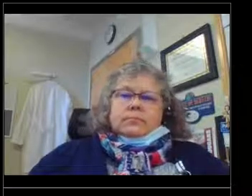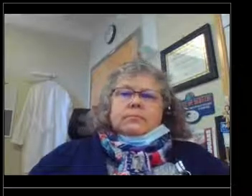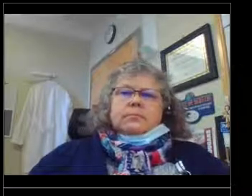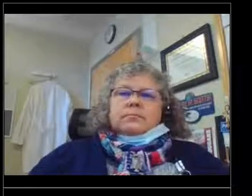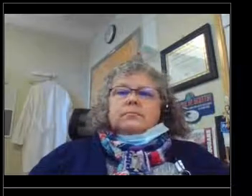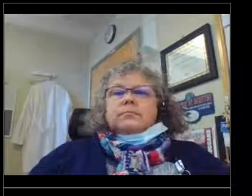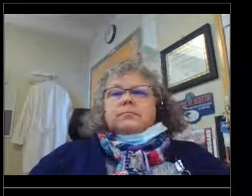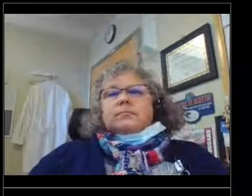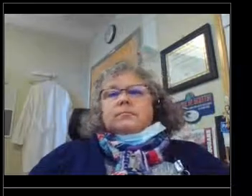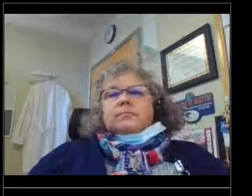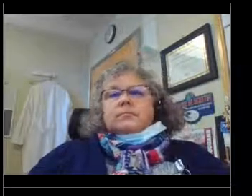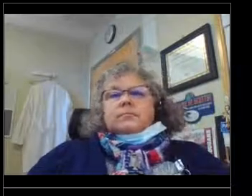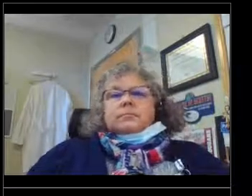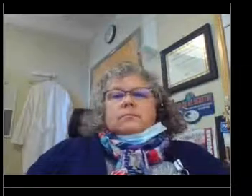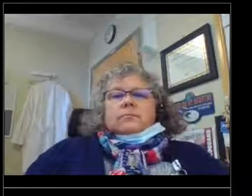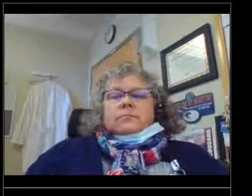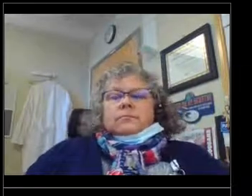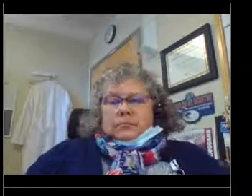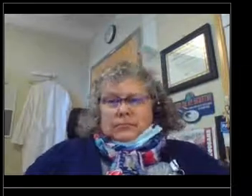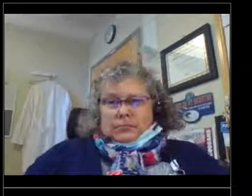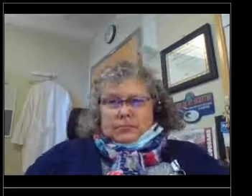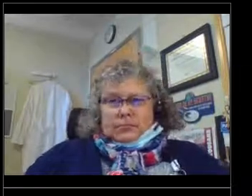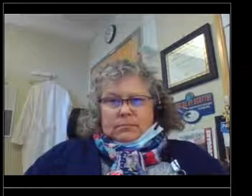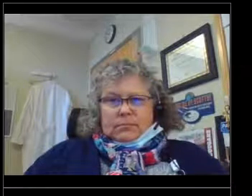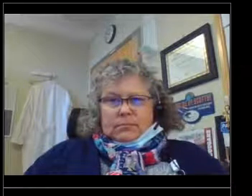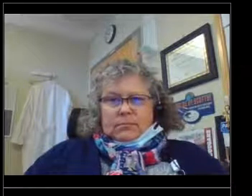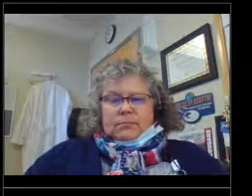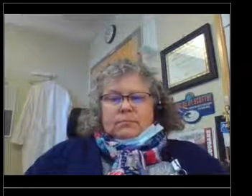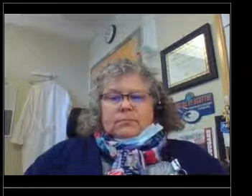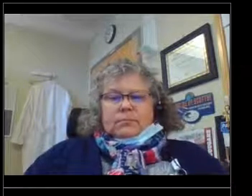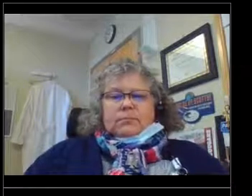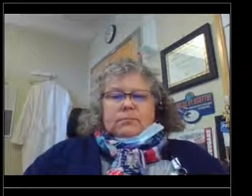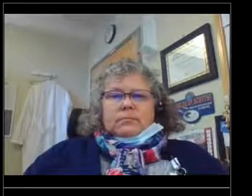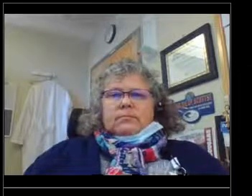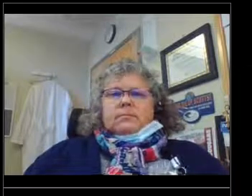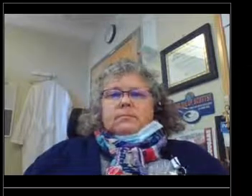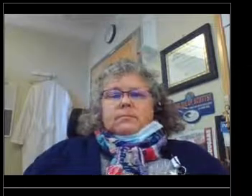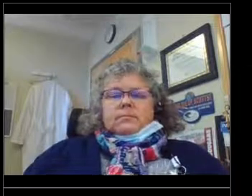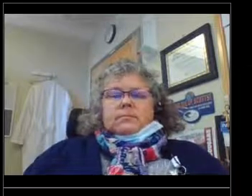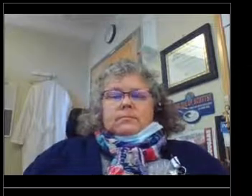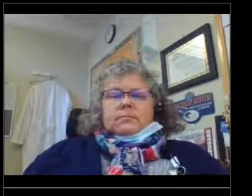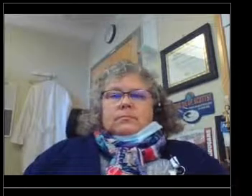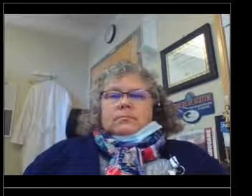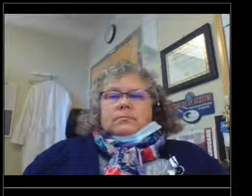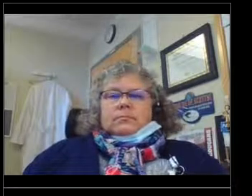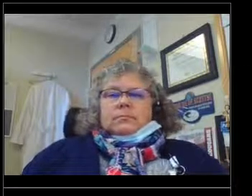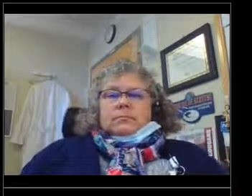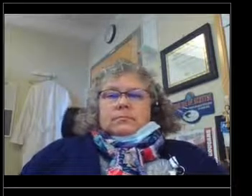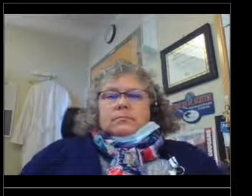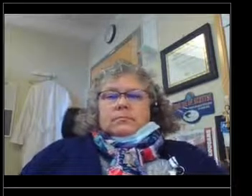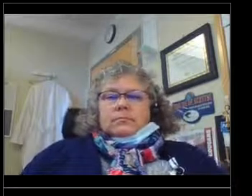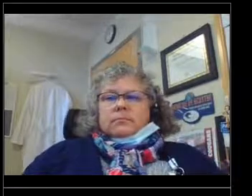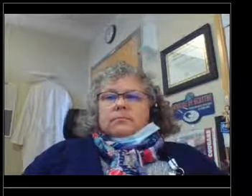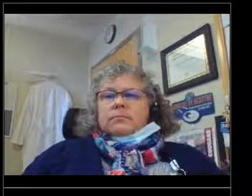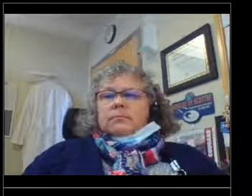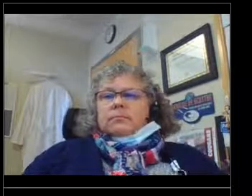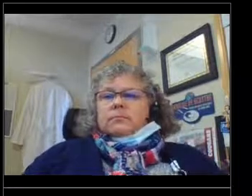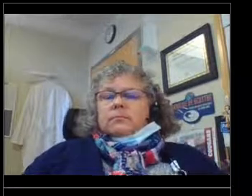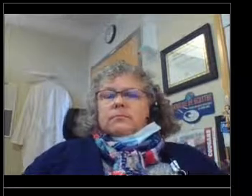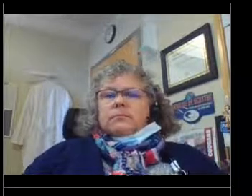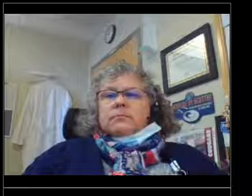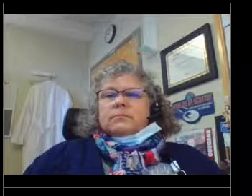provider's point of view, it kind of, makes sense, right? It covers yourself. Like you have the opportunity to then check each other. And that's